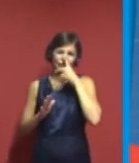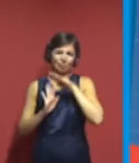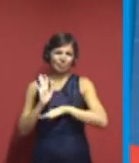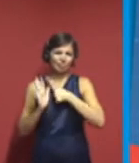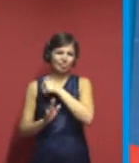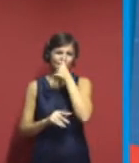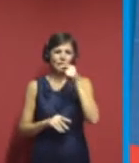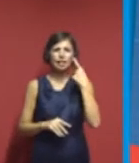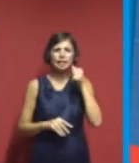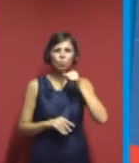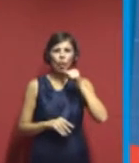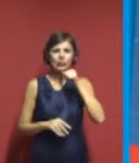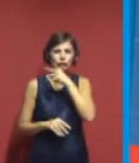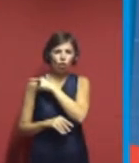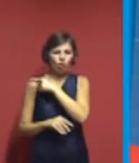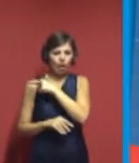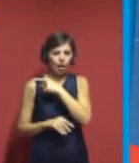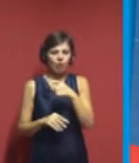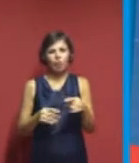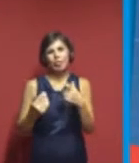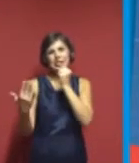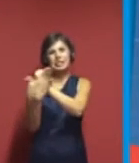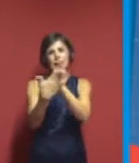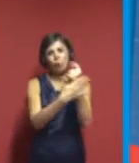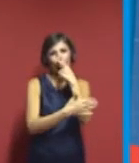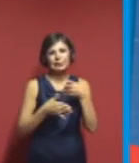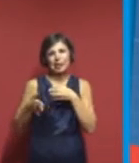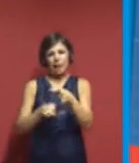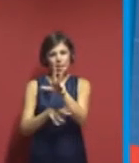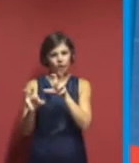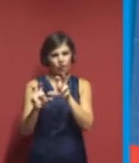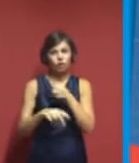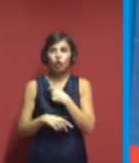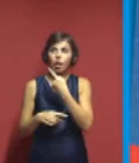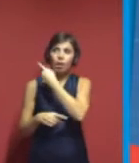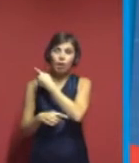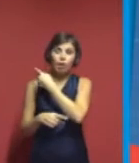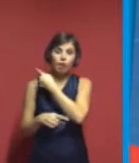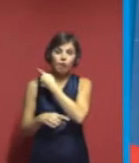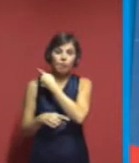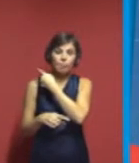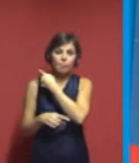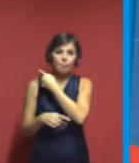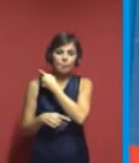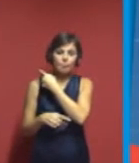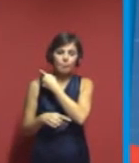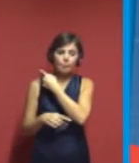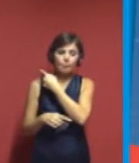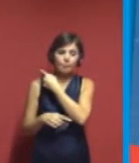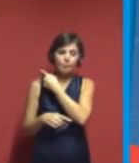syncs. Okay, this is the first version of my 3D LiDAR. It cost only $200, but it has a resolution